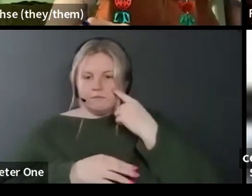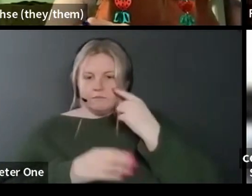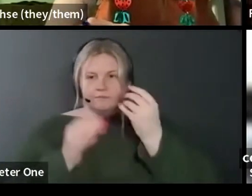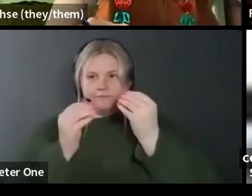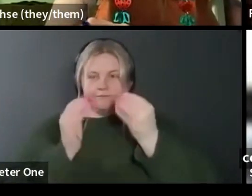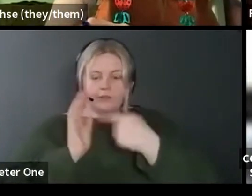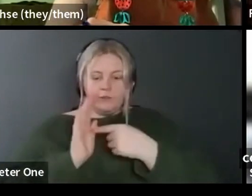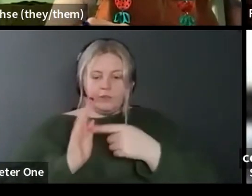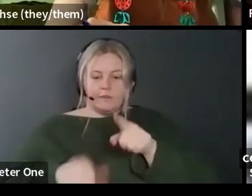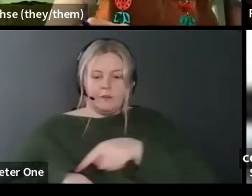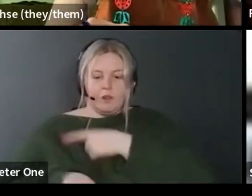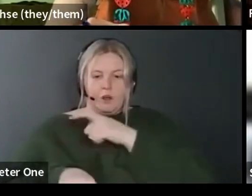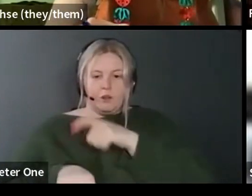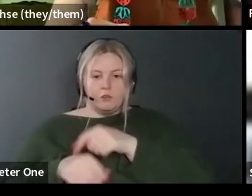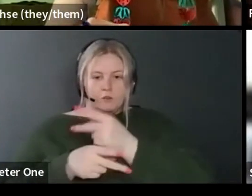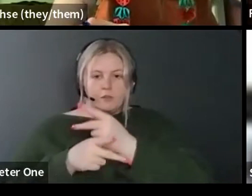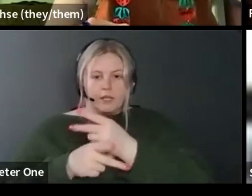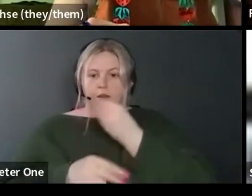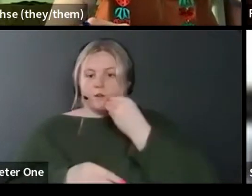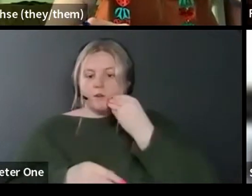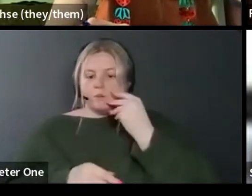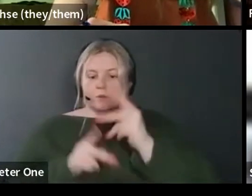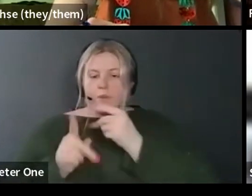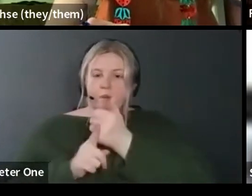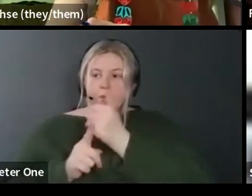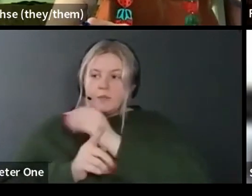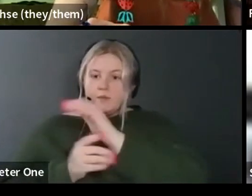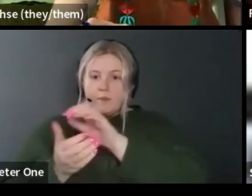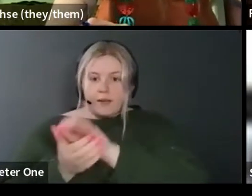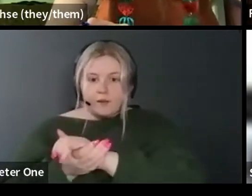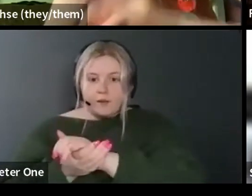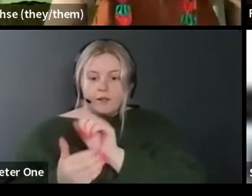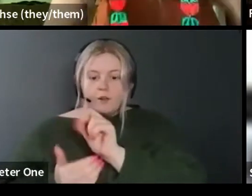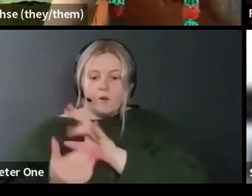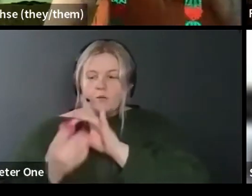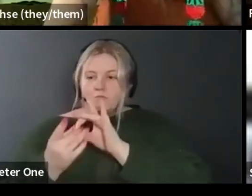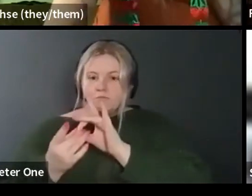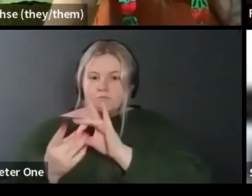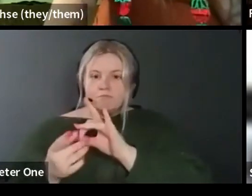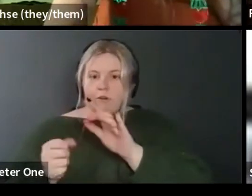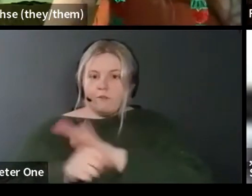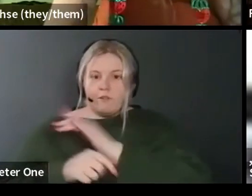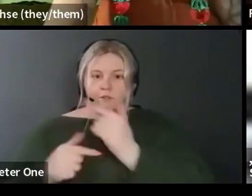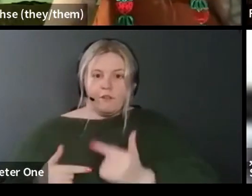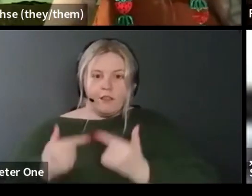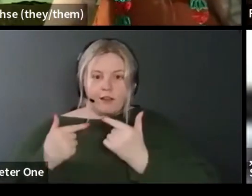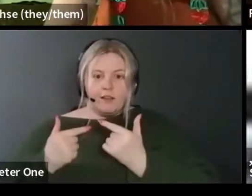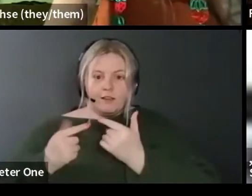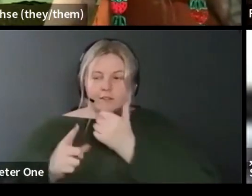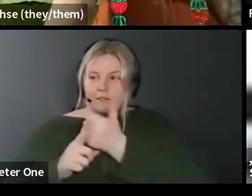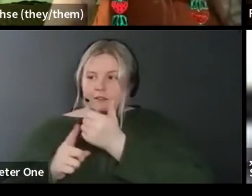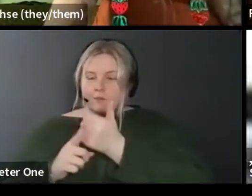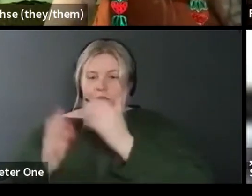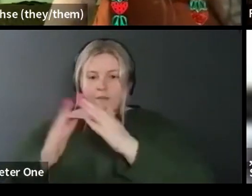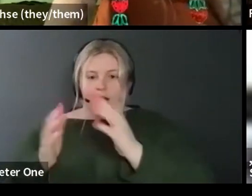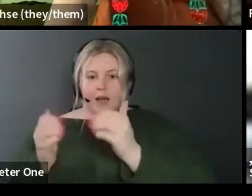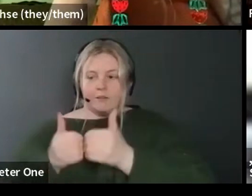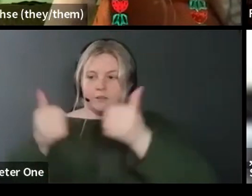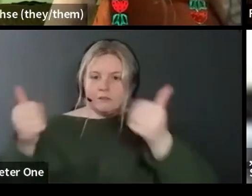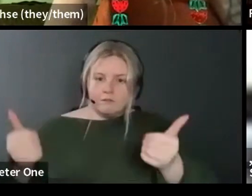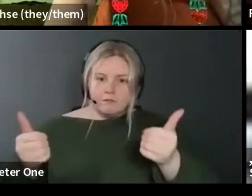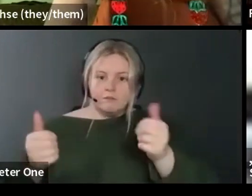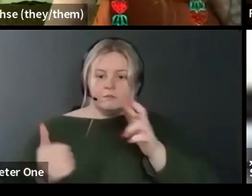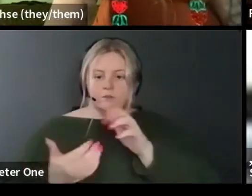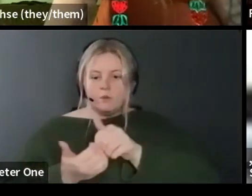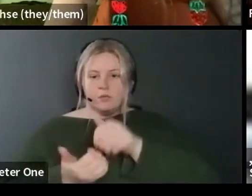homes where people who are married or who've been in a relationship for their entire lives are housed on different floors, or they're not